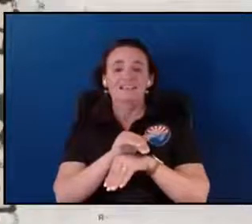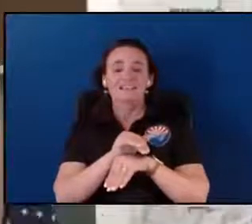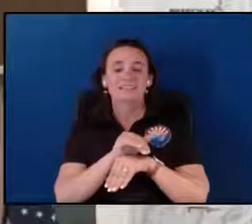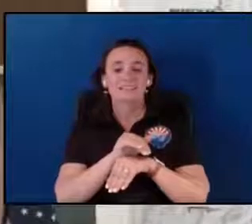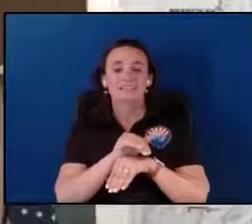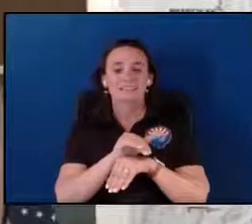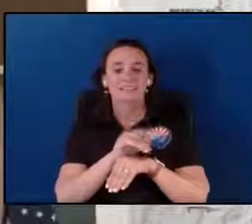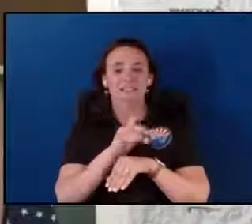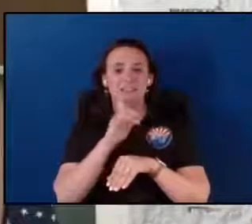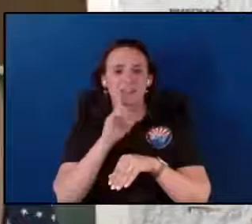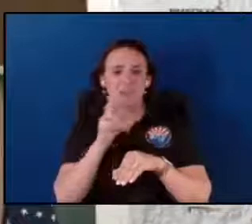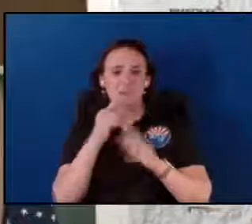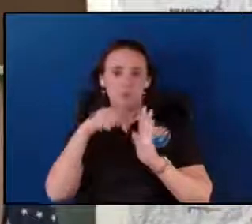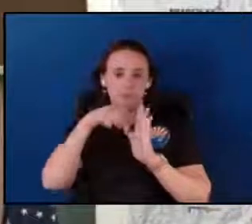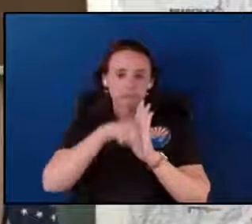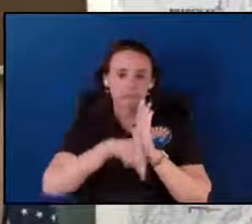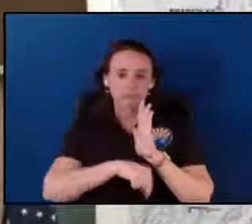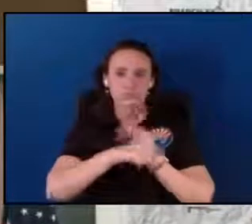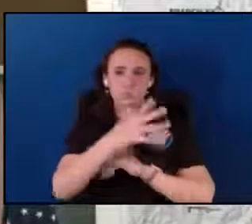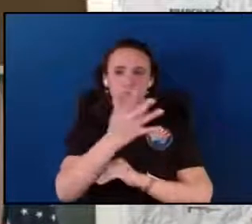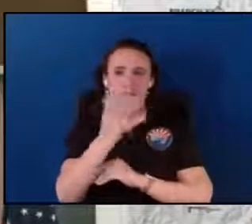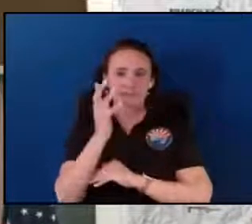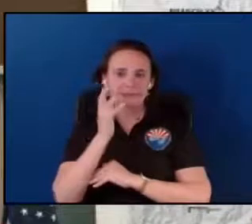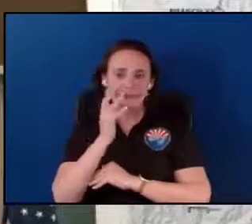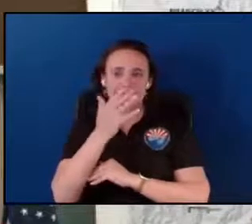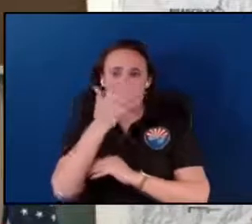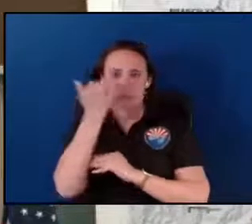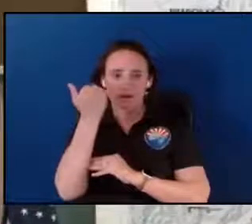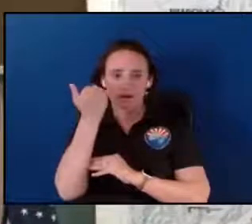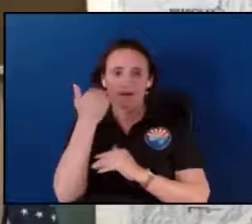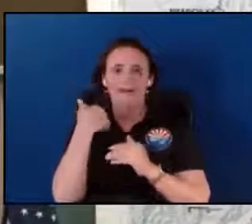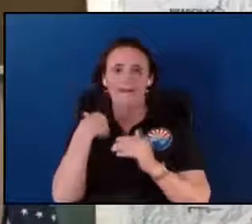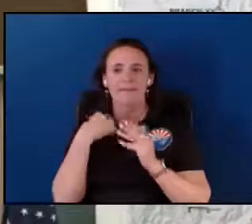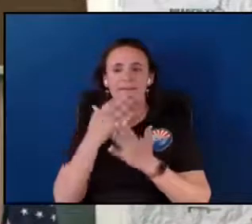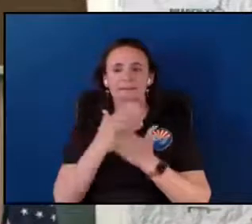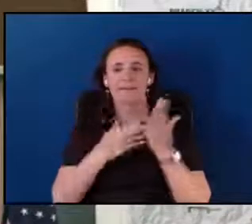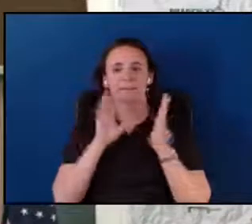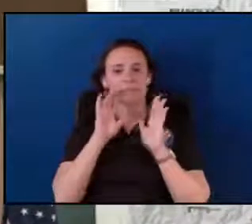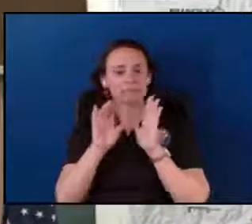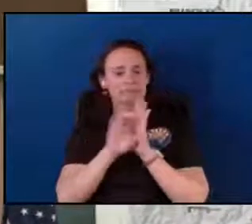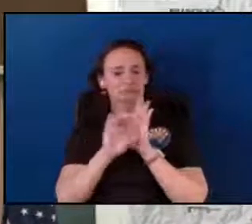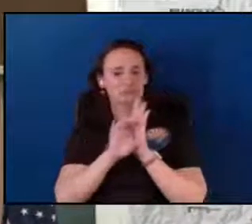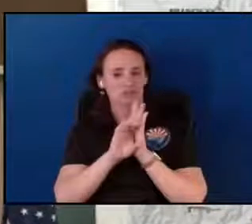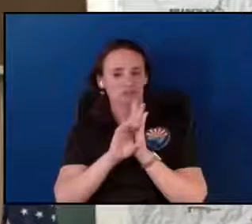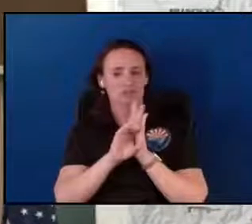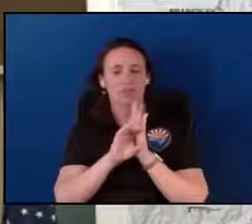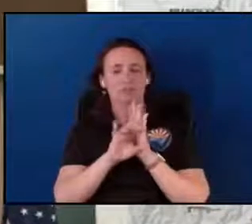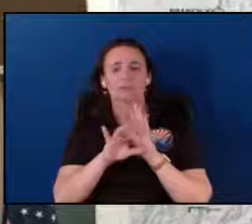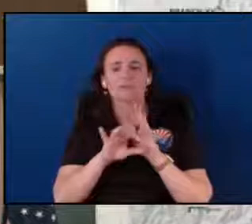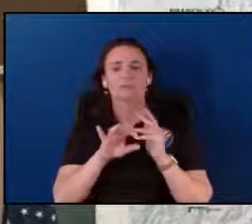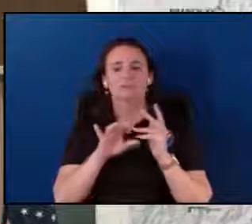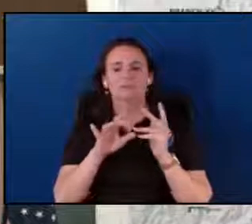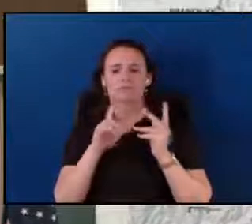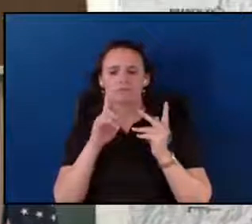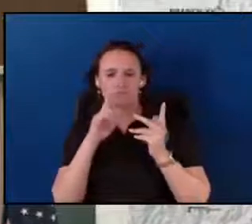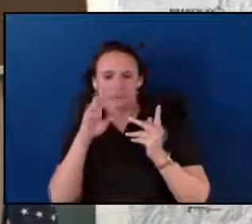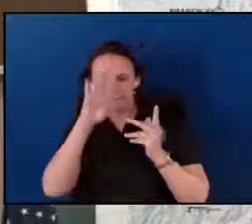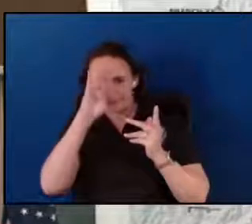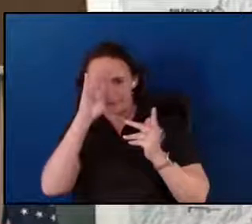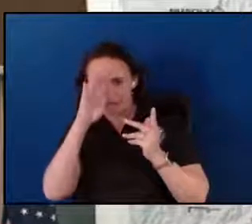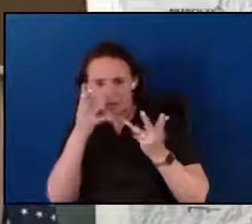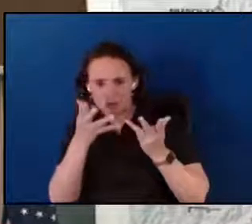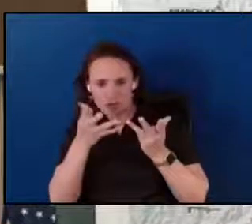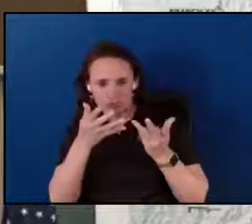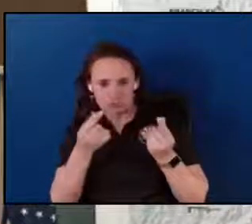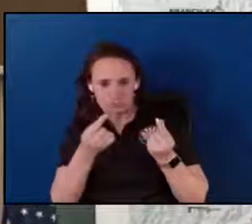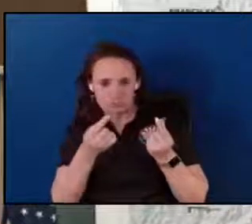more in depth, and I will at the end here. I have some pictures for you to kind of show you what our resources are dealing with. But before I do